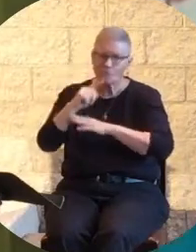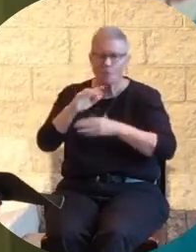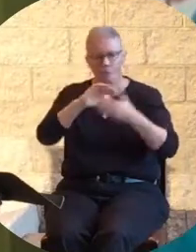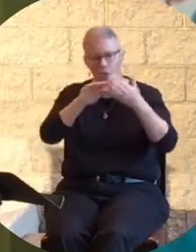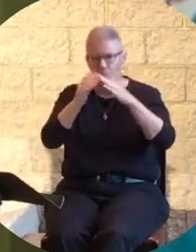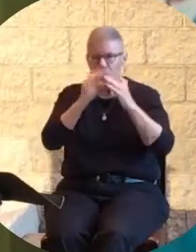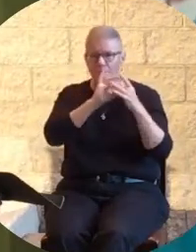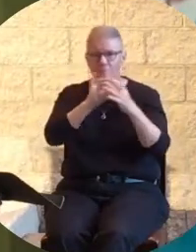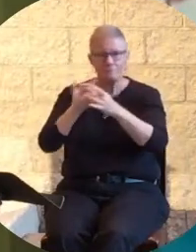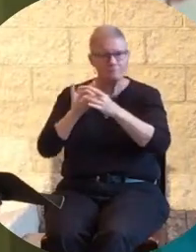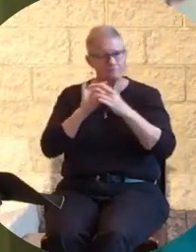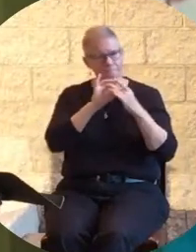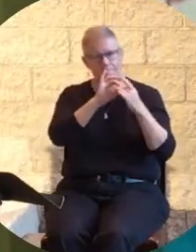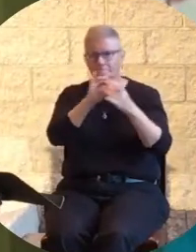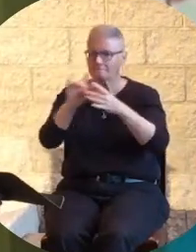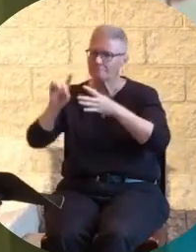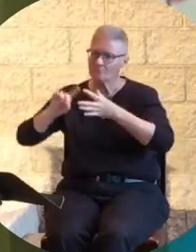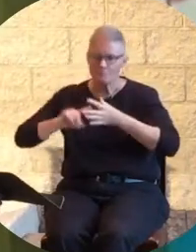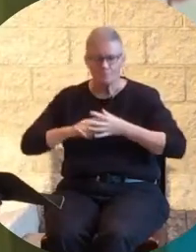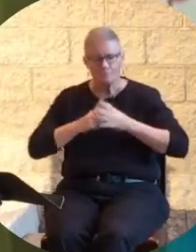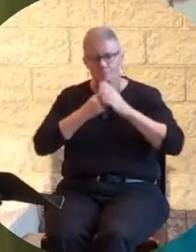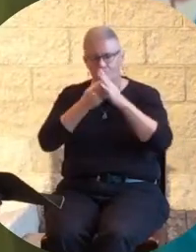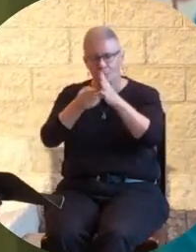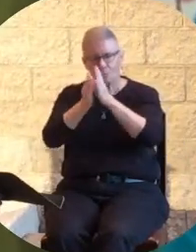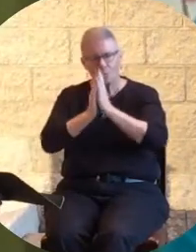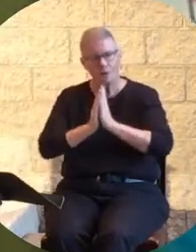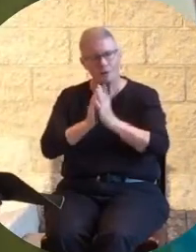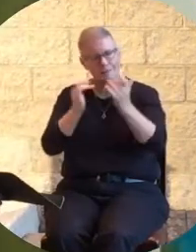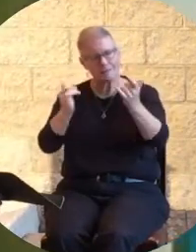prayer on this amazing and glorious day.